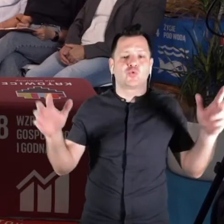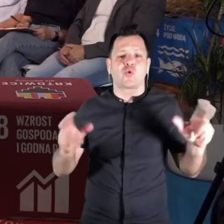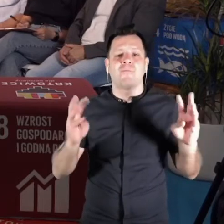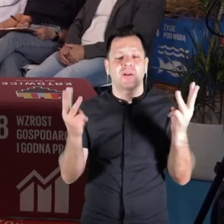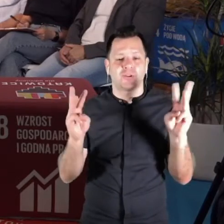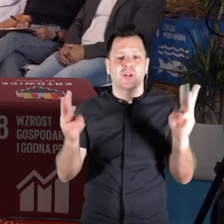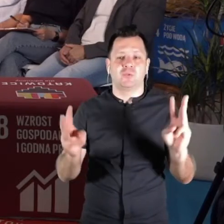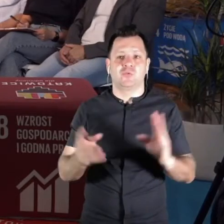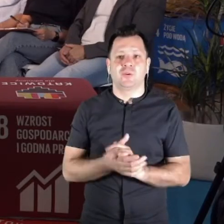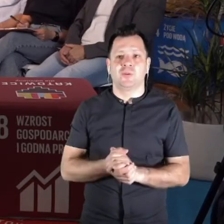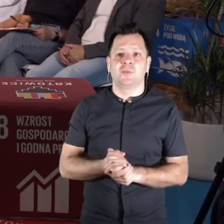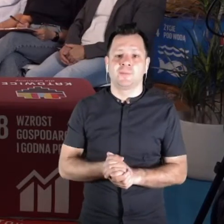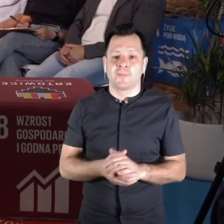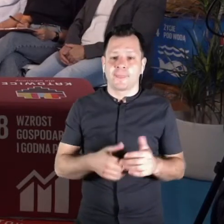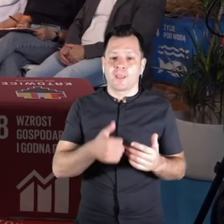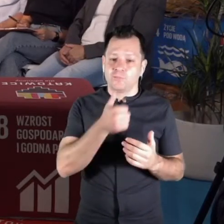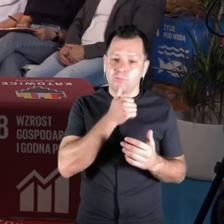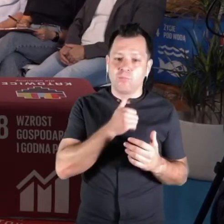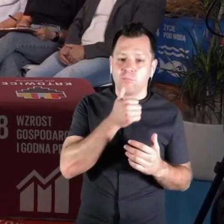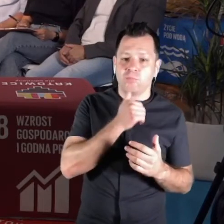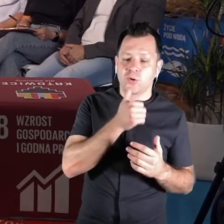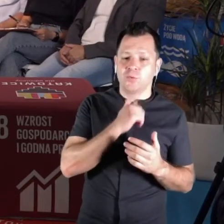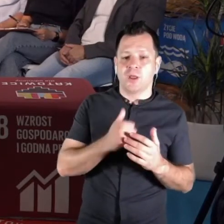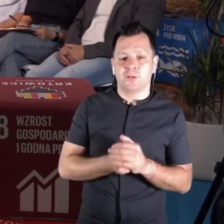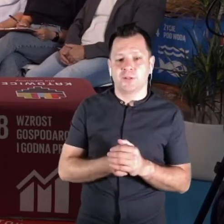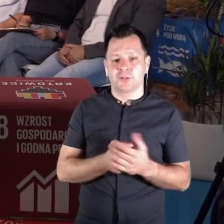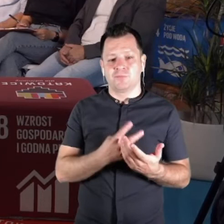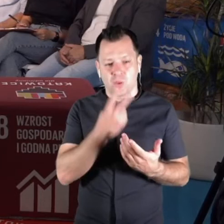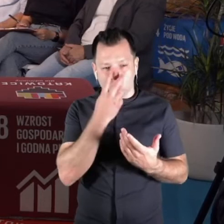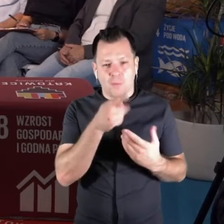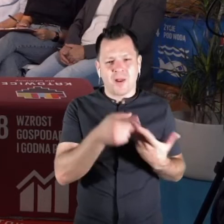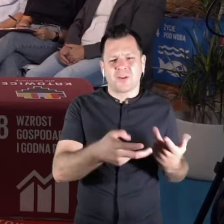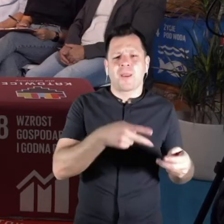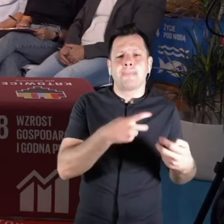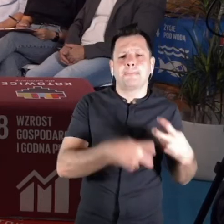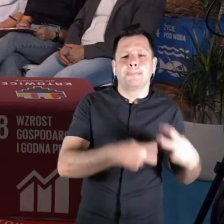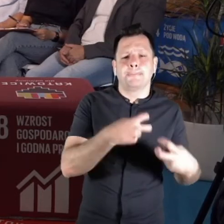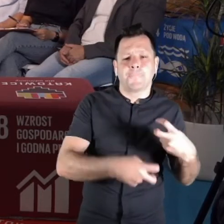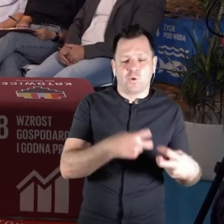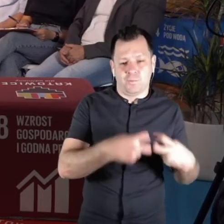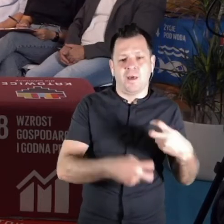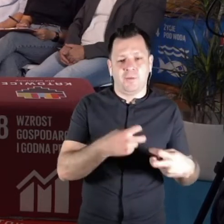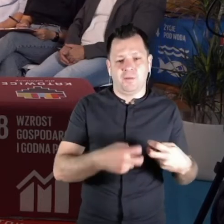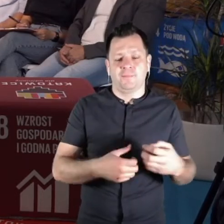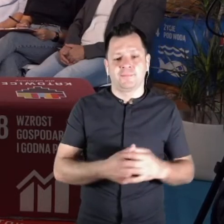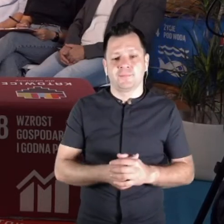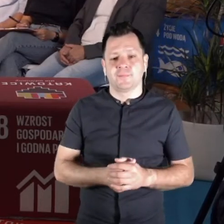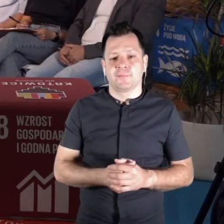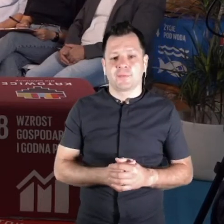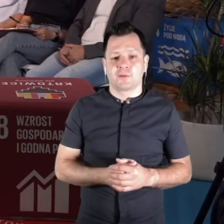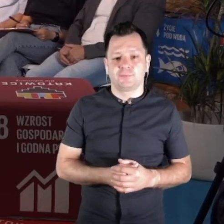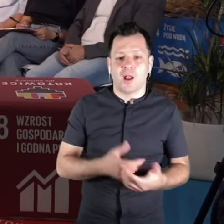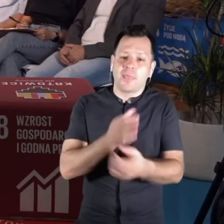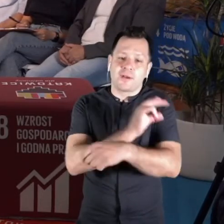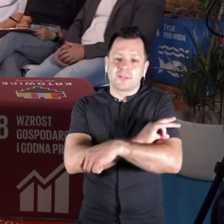or identifying the problem, formulating a solution, prototyping, and then iterating to